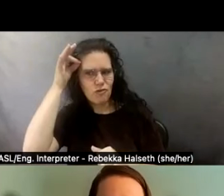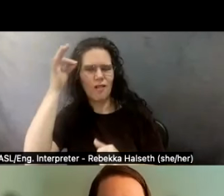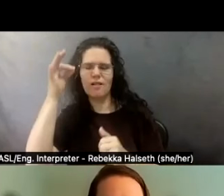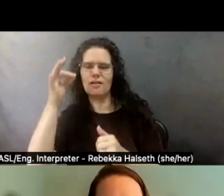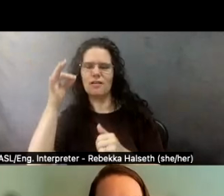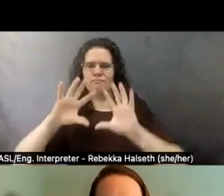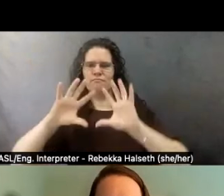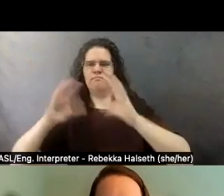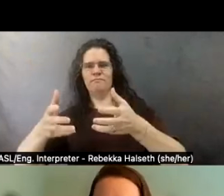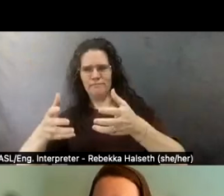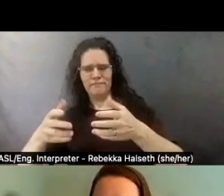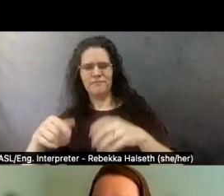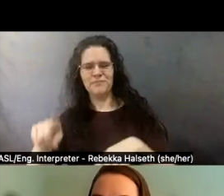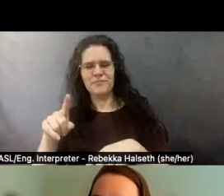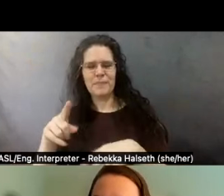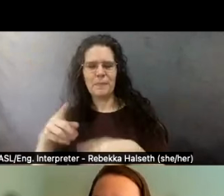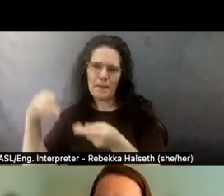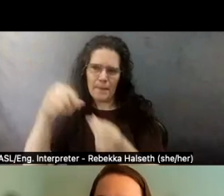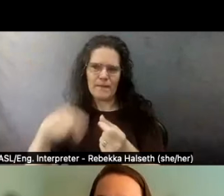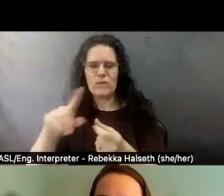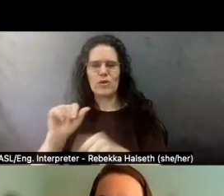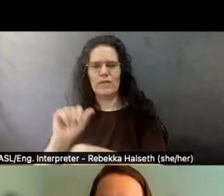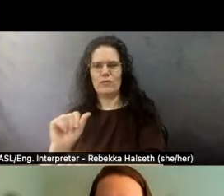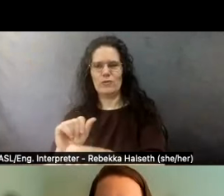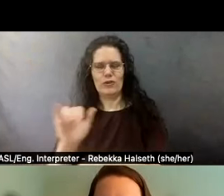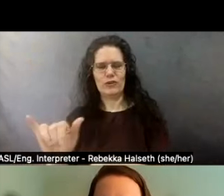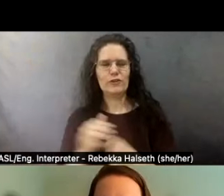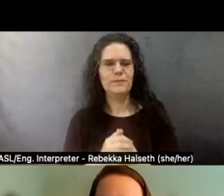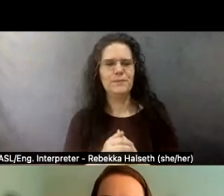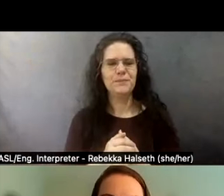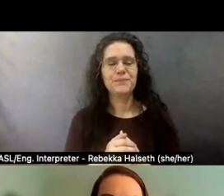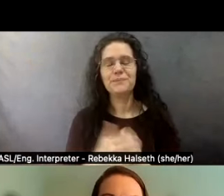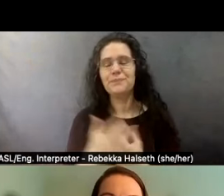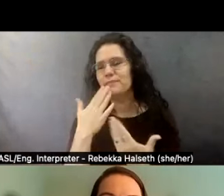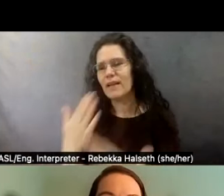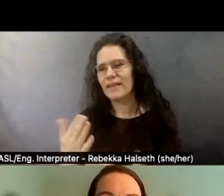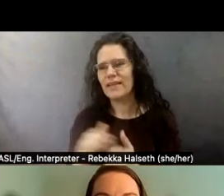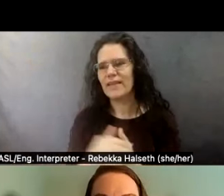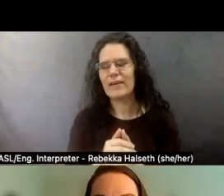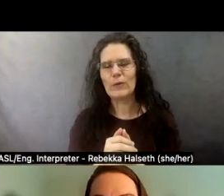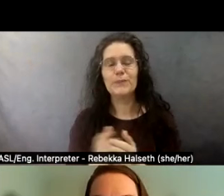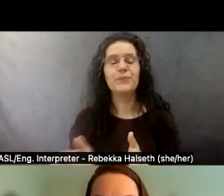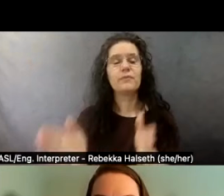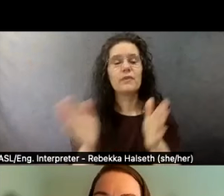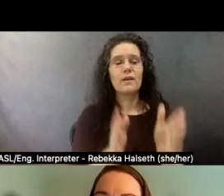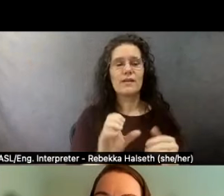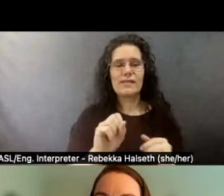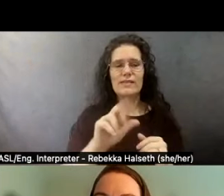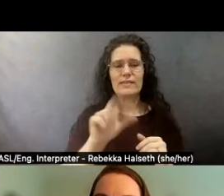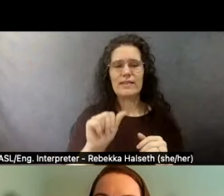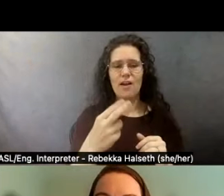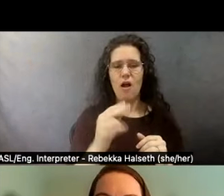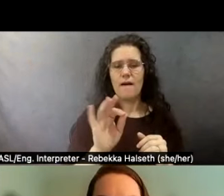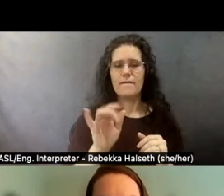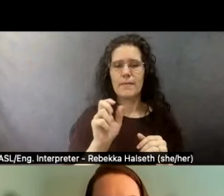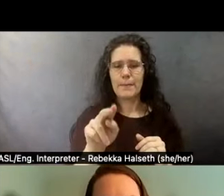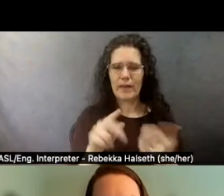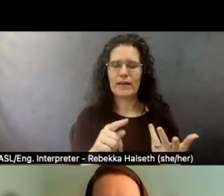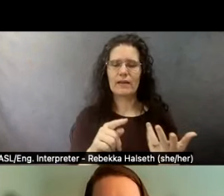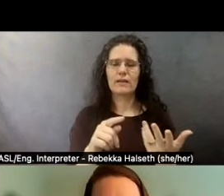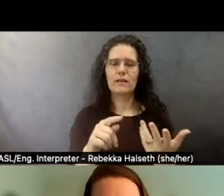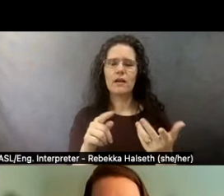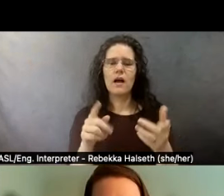Bethany. Sarah Huffman is another one of our panelists today. She is the managing attorney of the Medical Legal